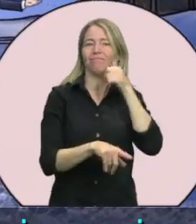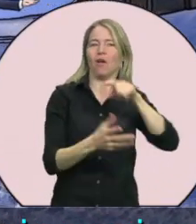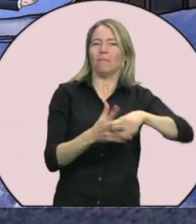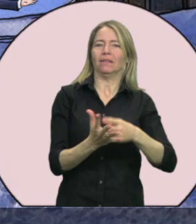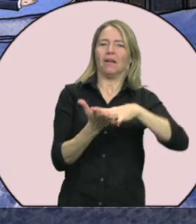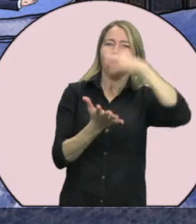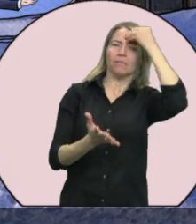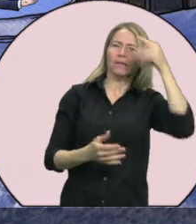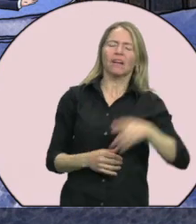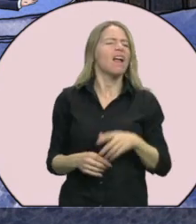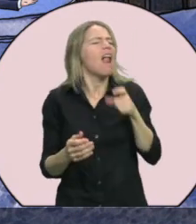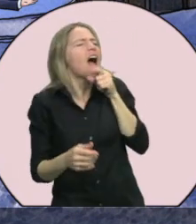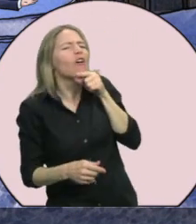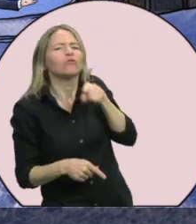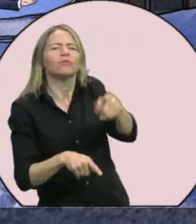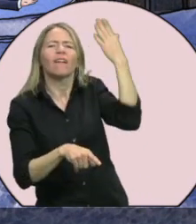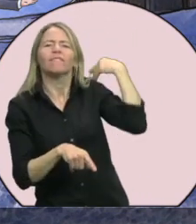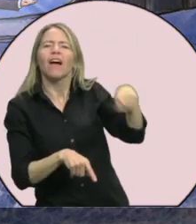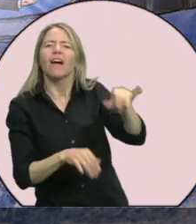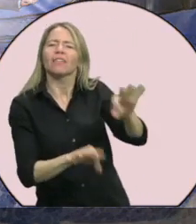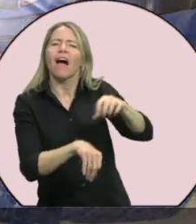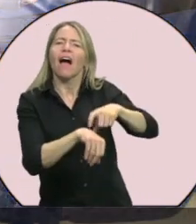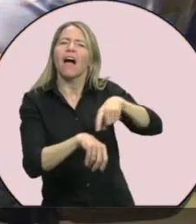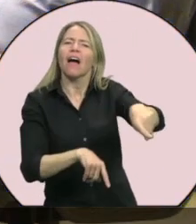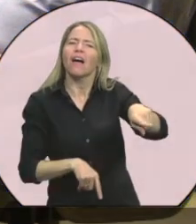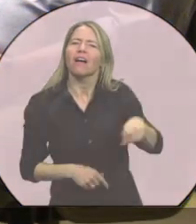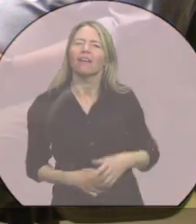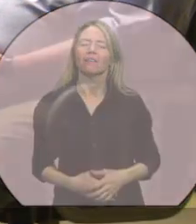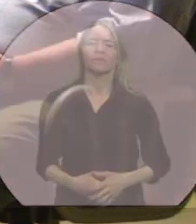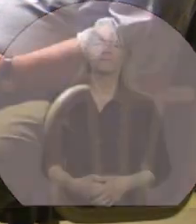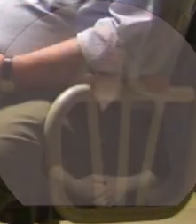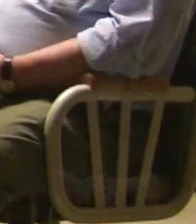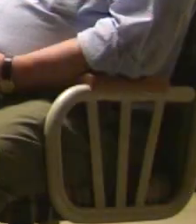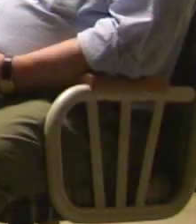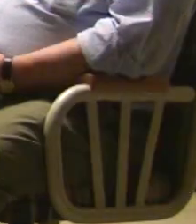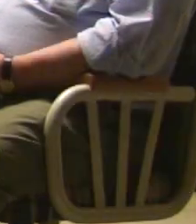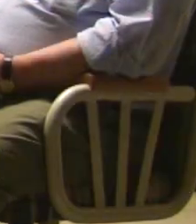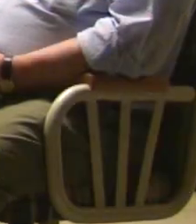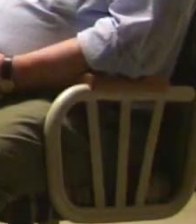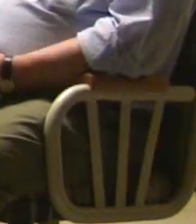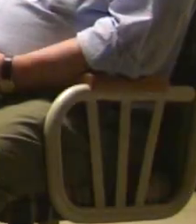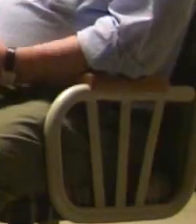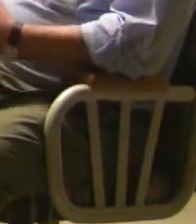she was learning. So how long had she been then?